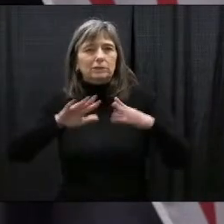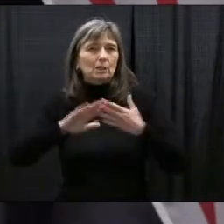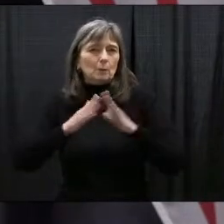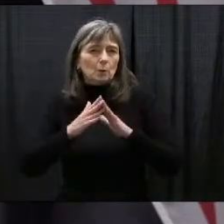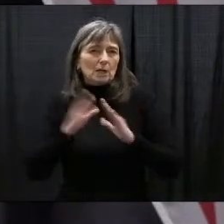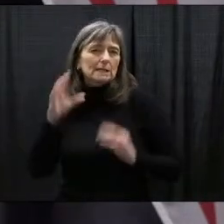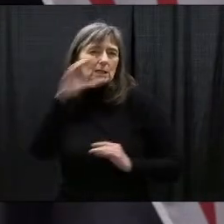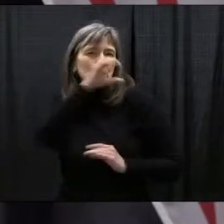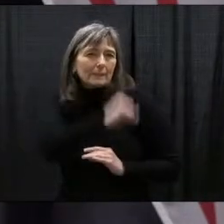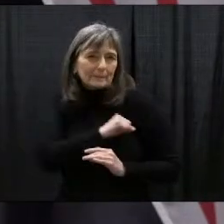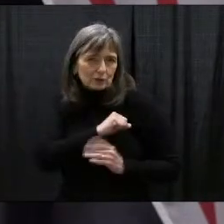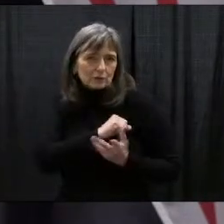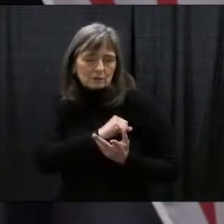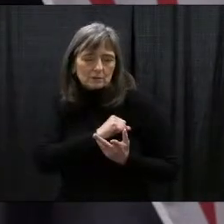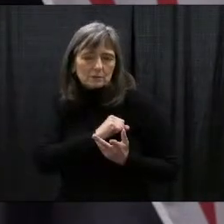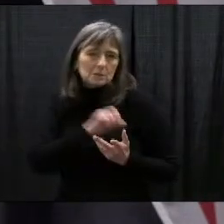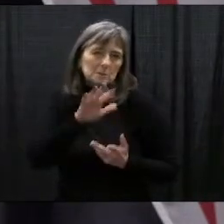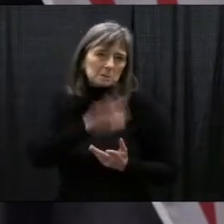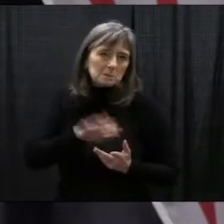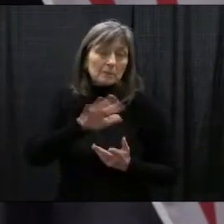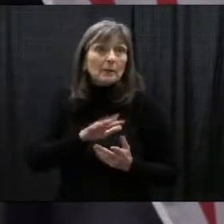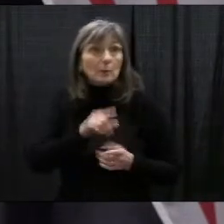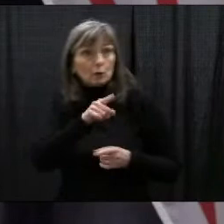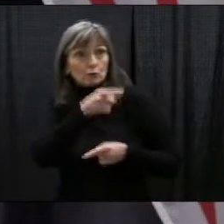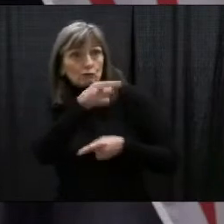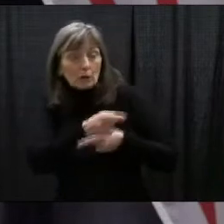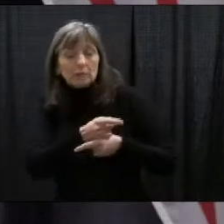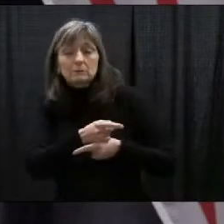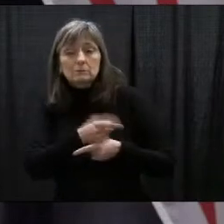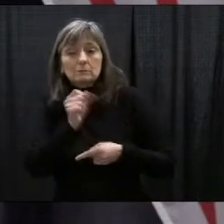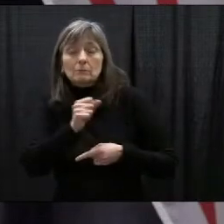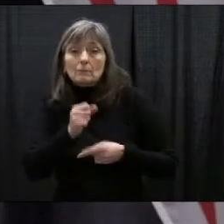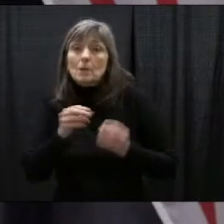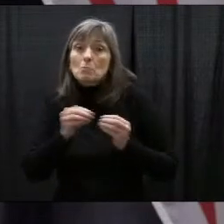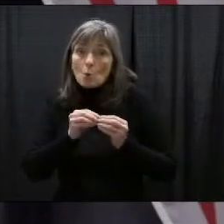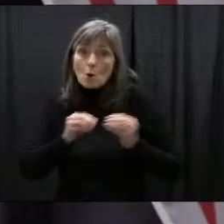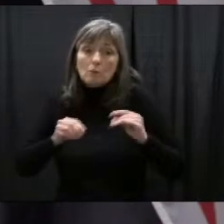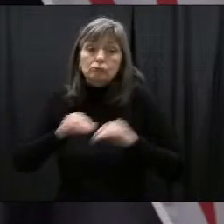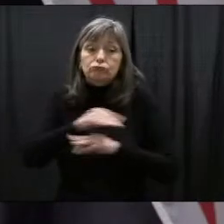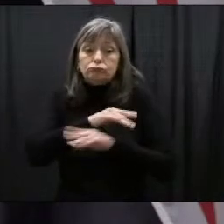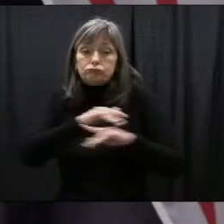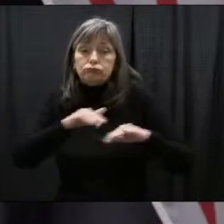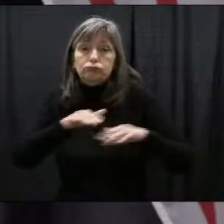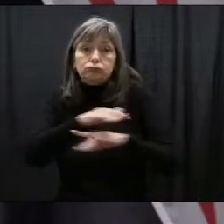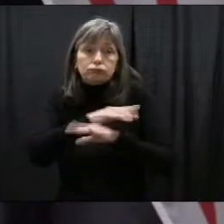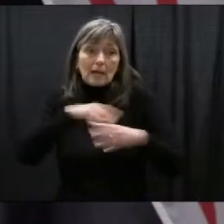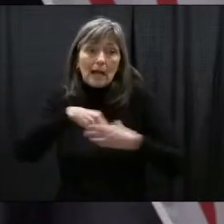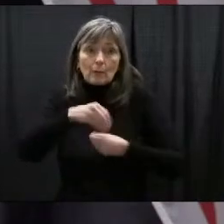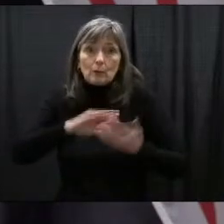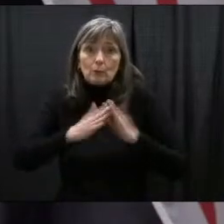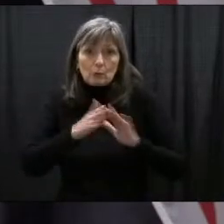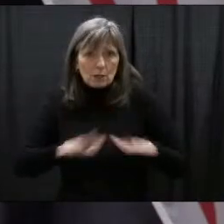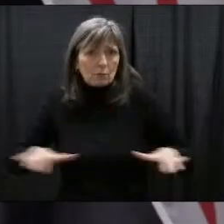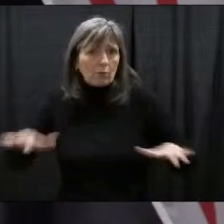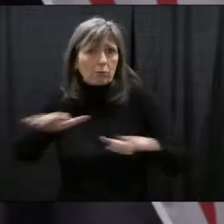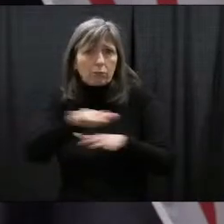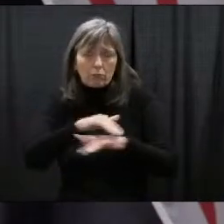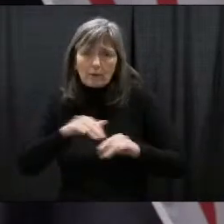fair estimate of what's happening. But you're right, there's definitely more circulating within the community. But we also have to